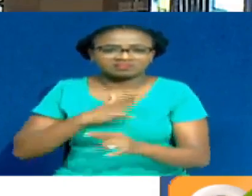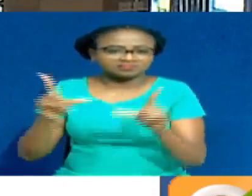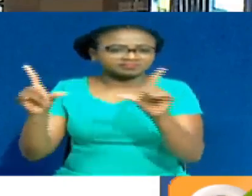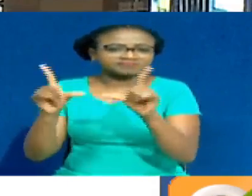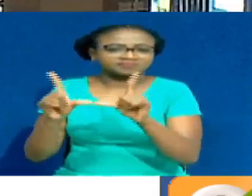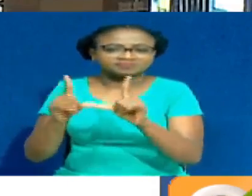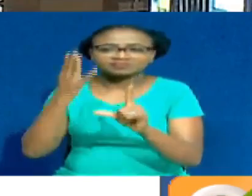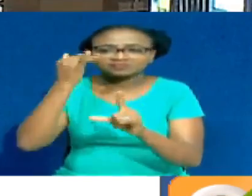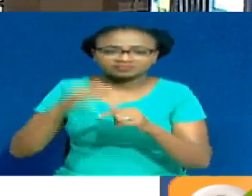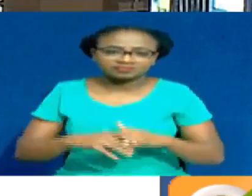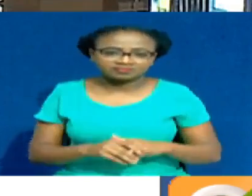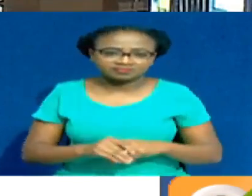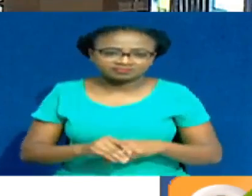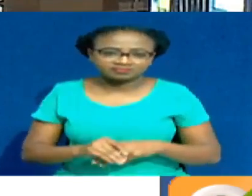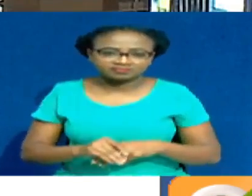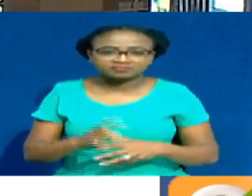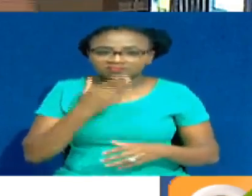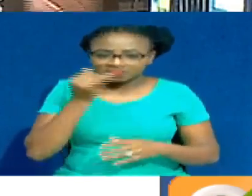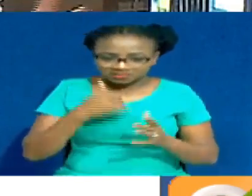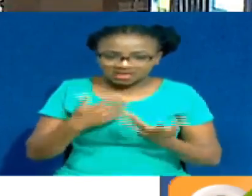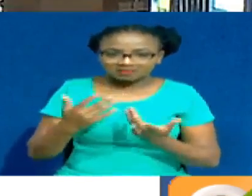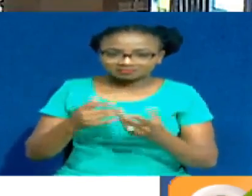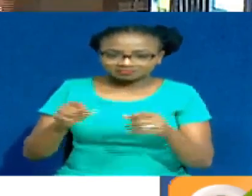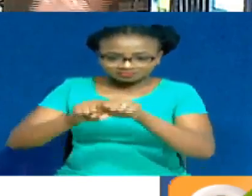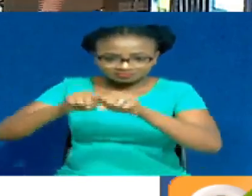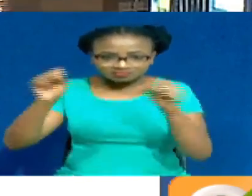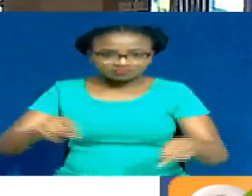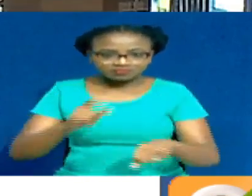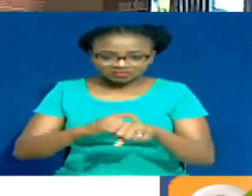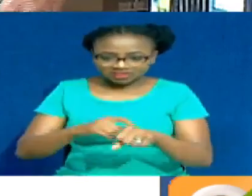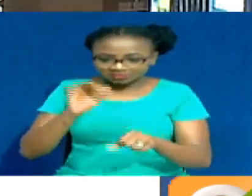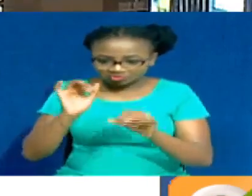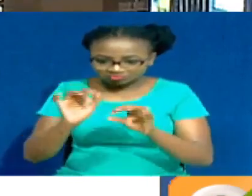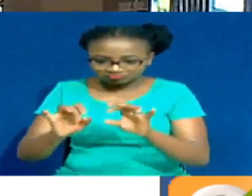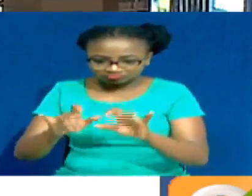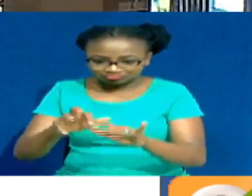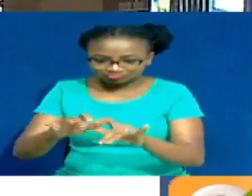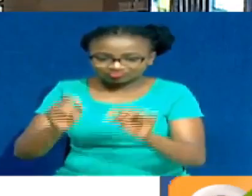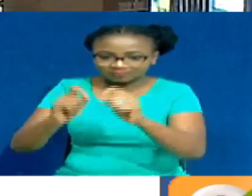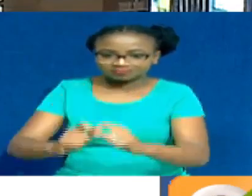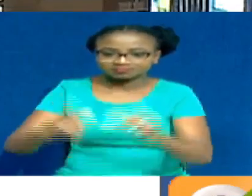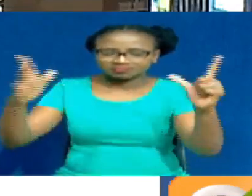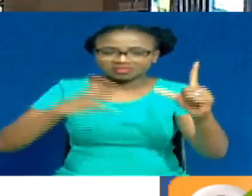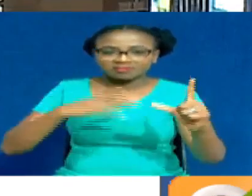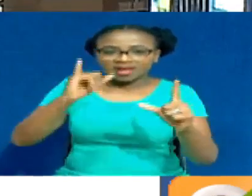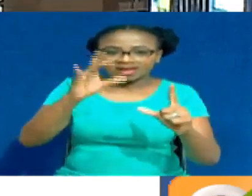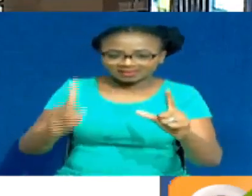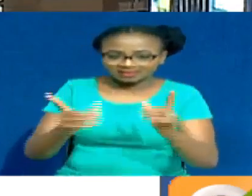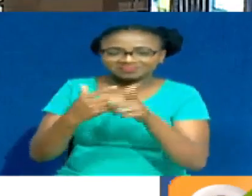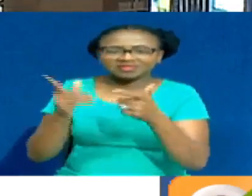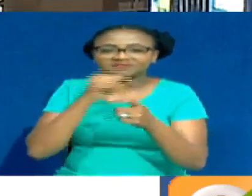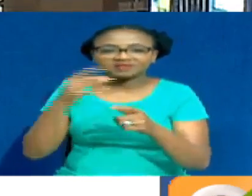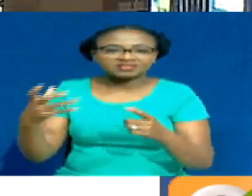example, why would you not have a system that when you log in and put in your ID number and whatever other details you have, it would already